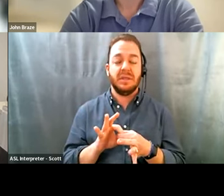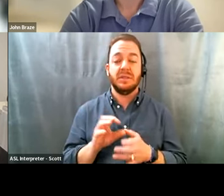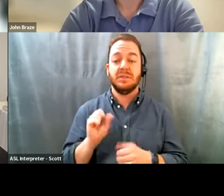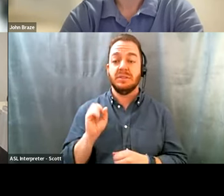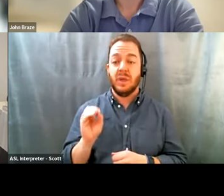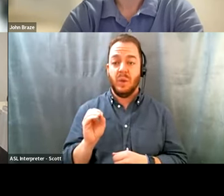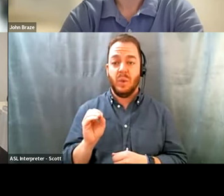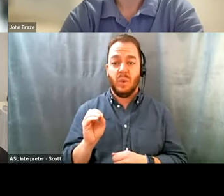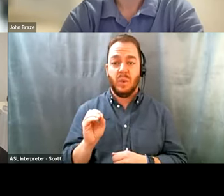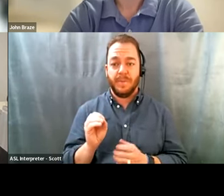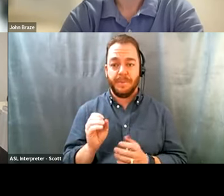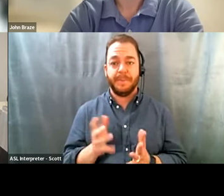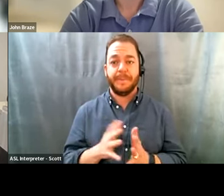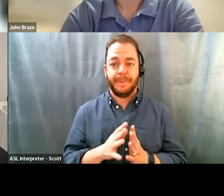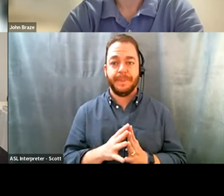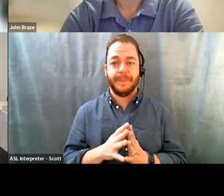I think